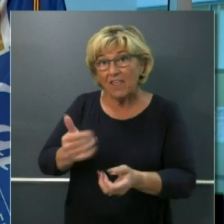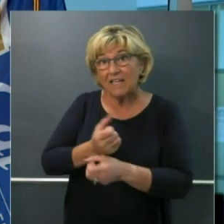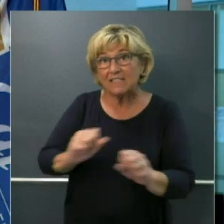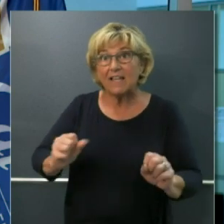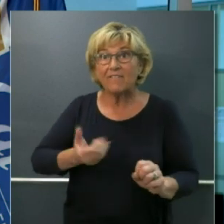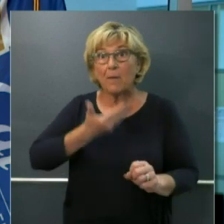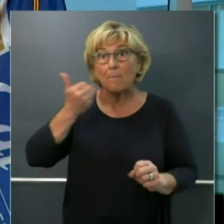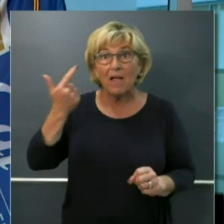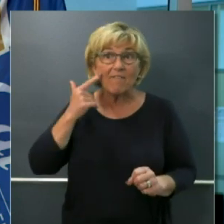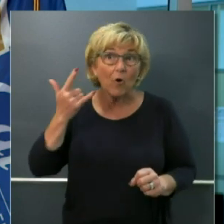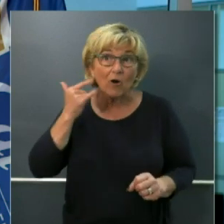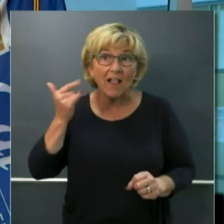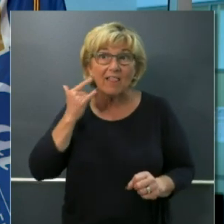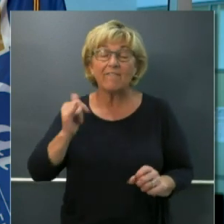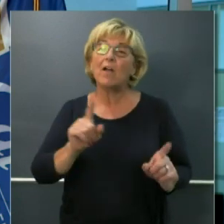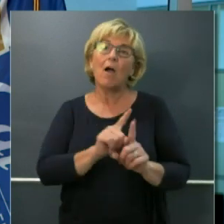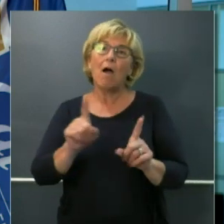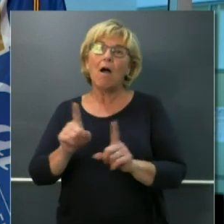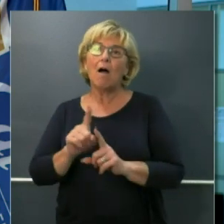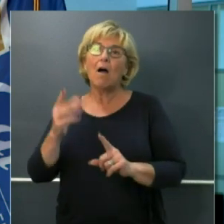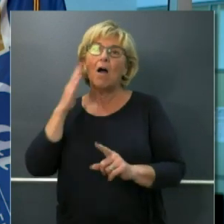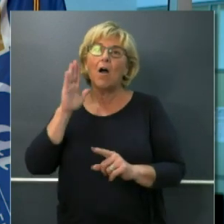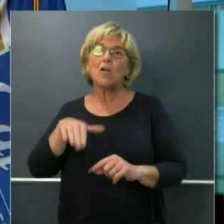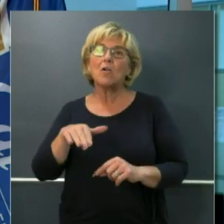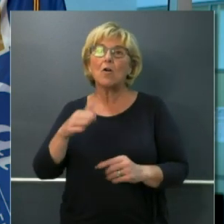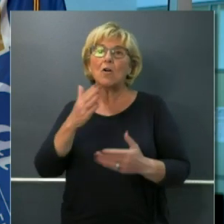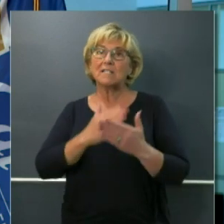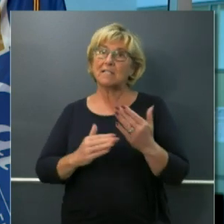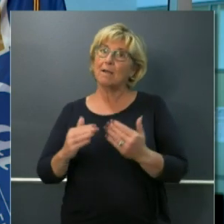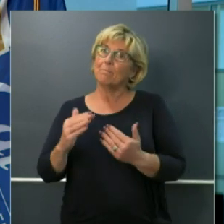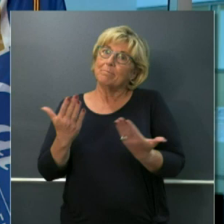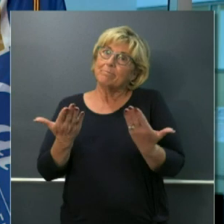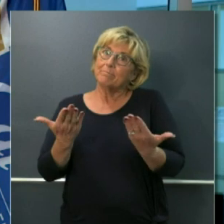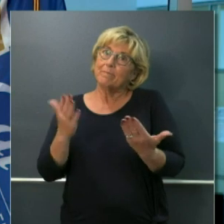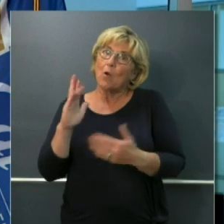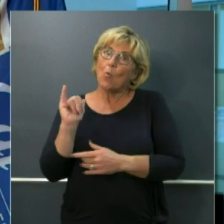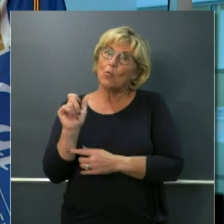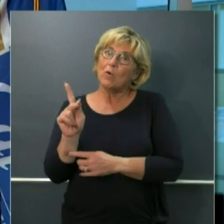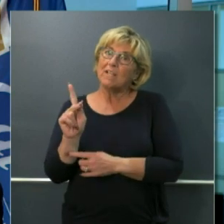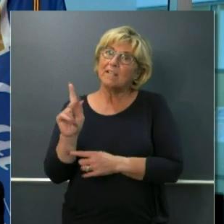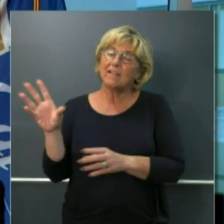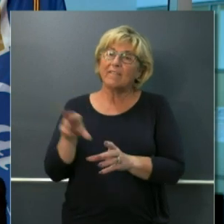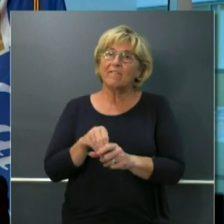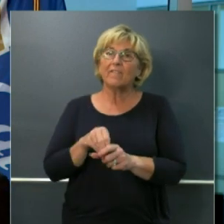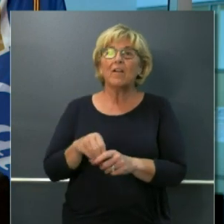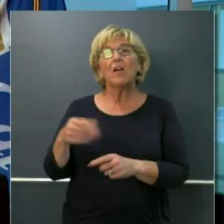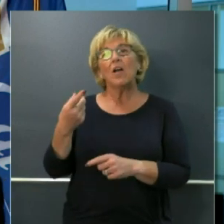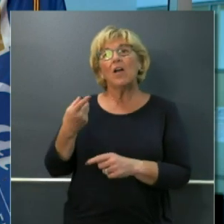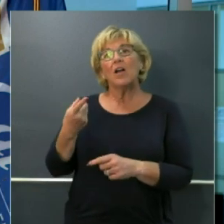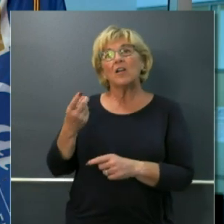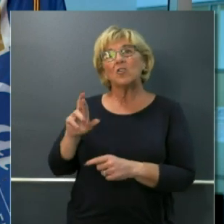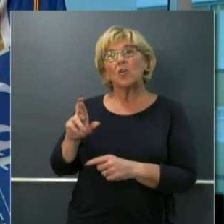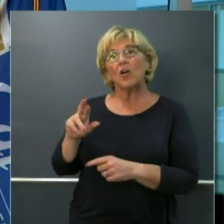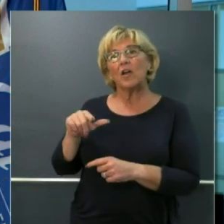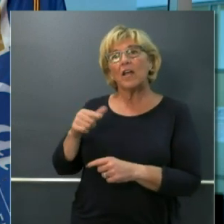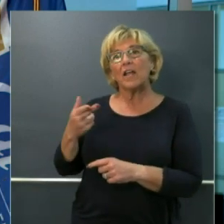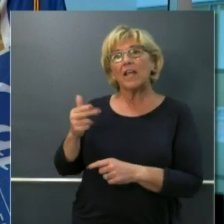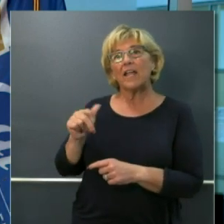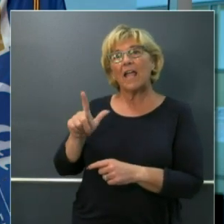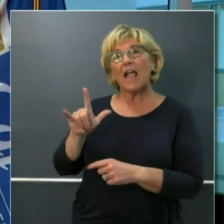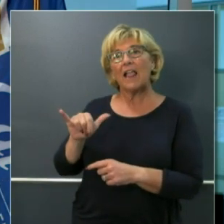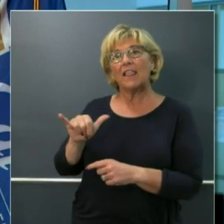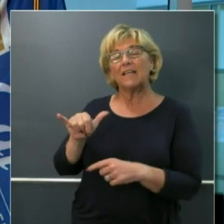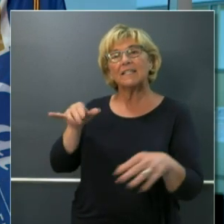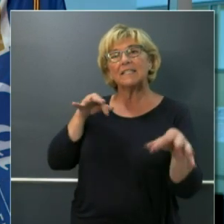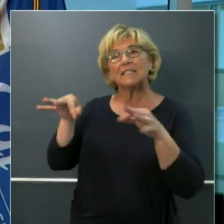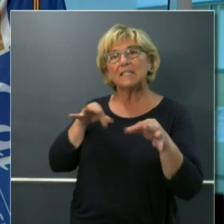for Californians, also recognizing that there is some risk involved. So Dr. Galley presented to you this slide that helps share with you a